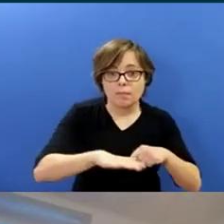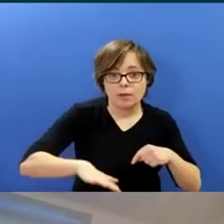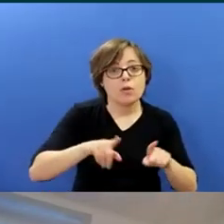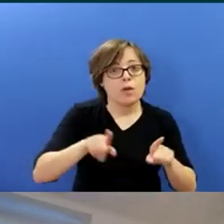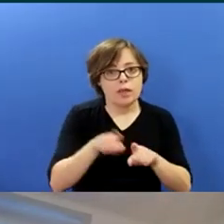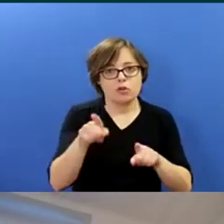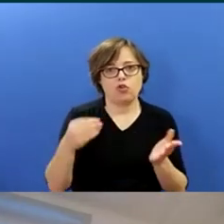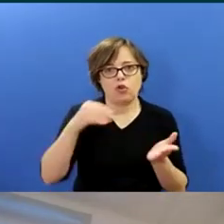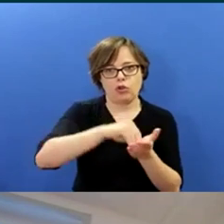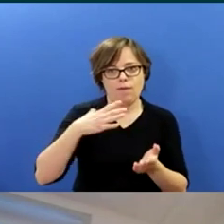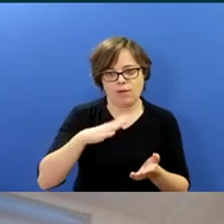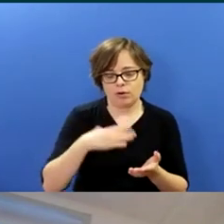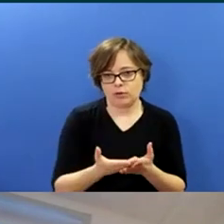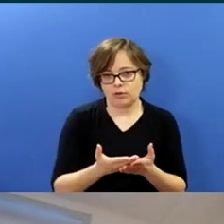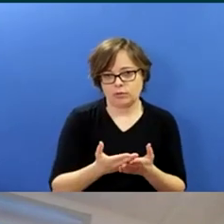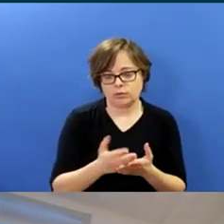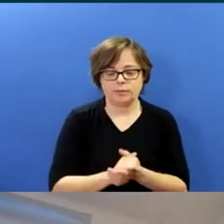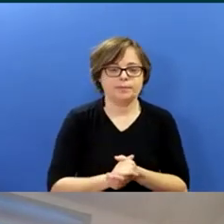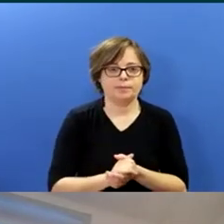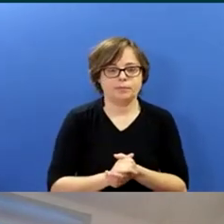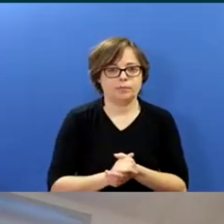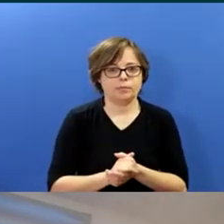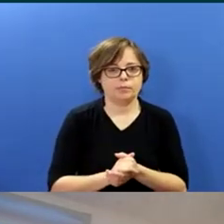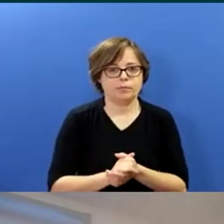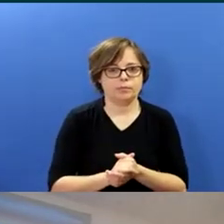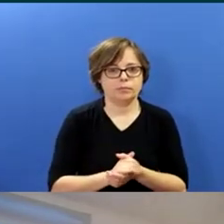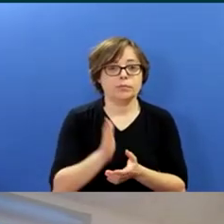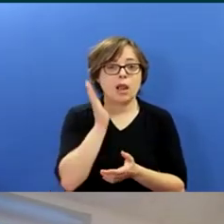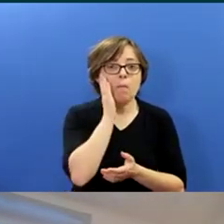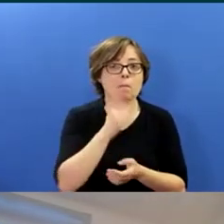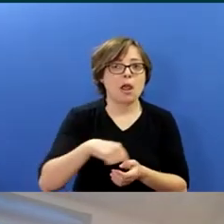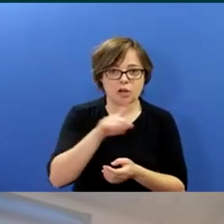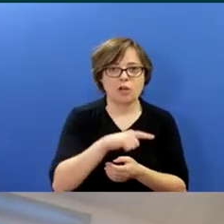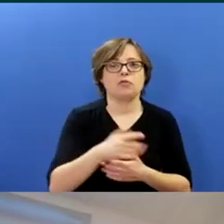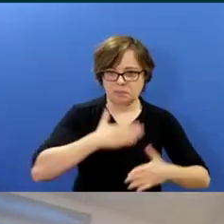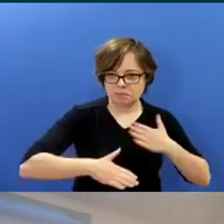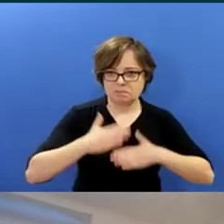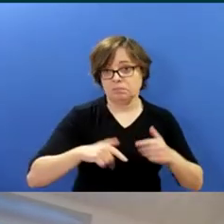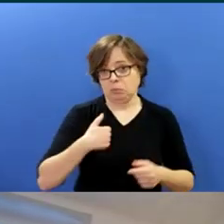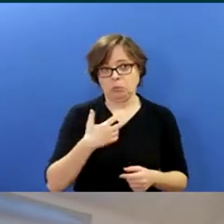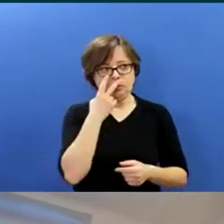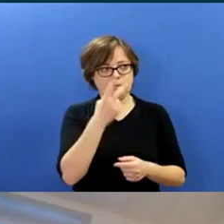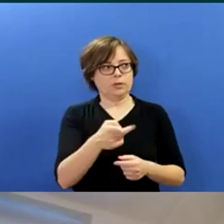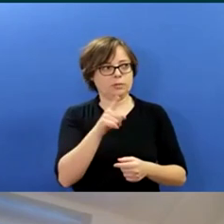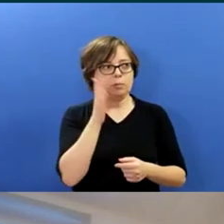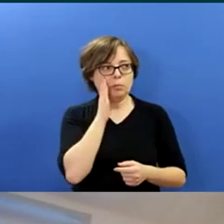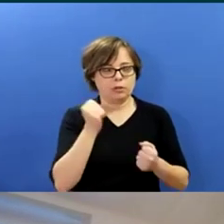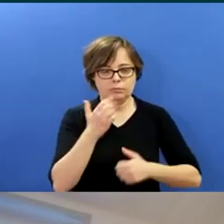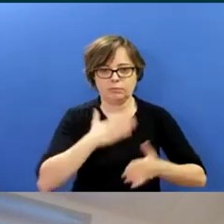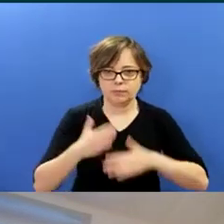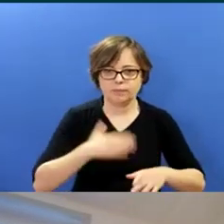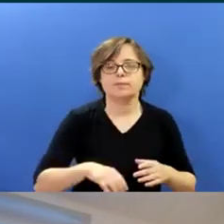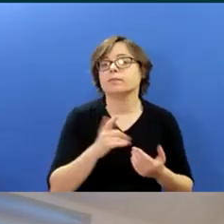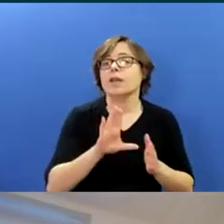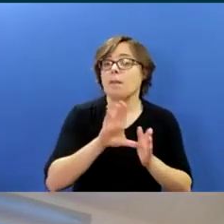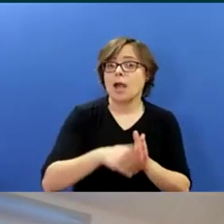well received by the population, we have the impression, and the city will continue to provide information